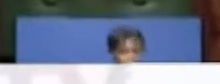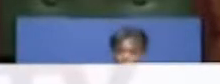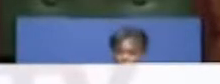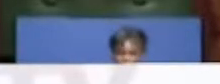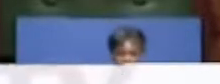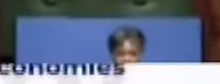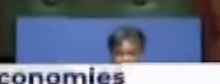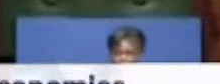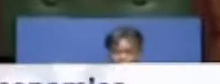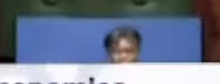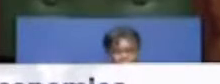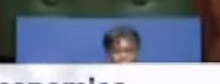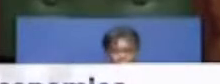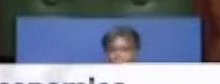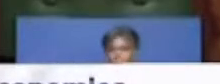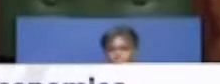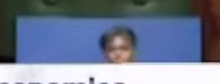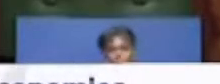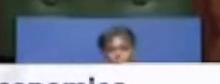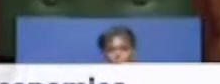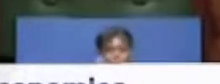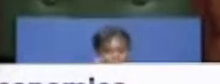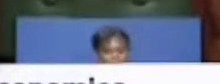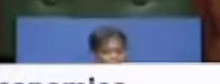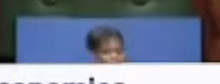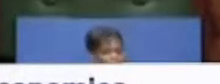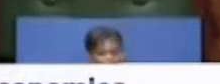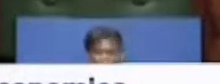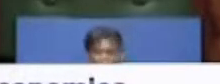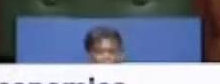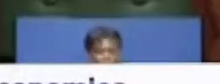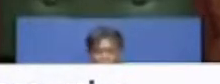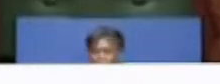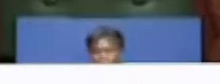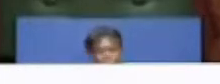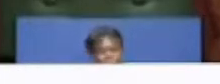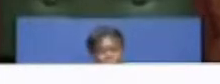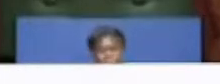immense tower, sadly built on sand but not rock.